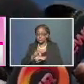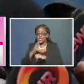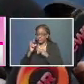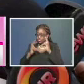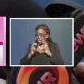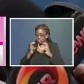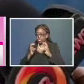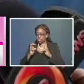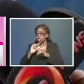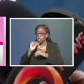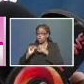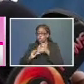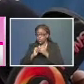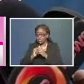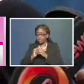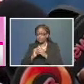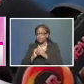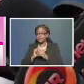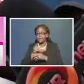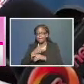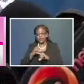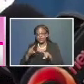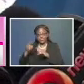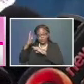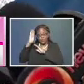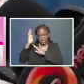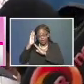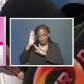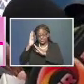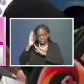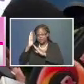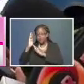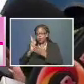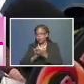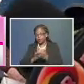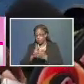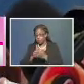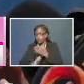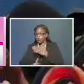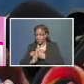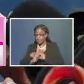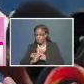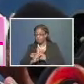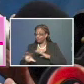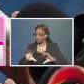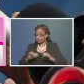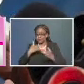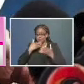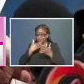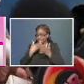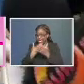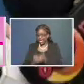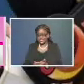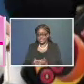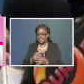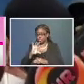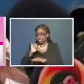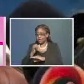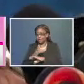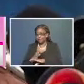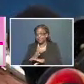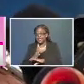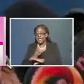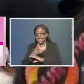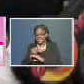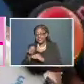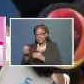challenges globally remain. The Bahamas vaccination program has been doing an excellent job of vaccine rollout as they